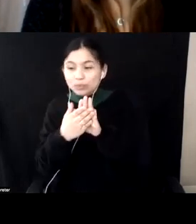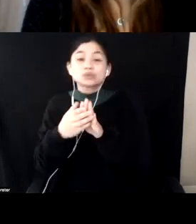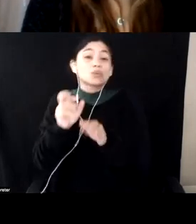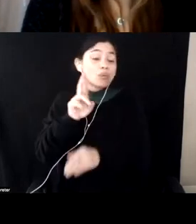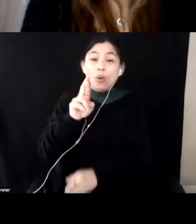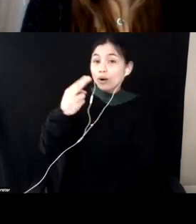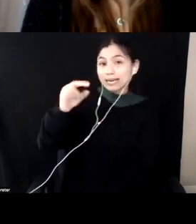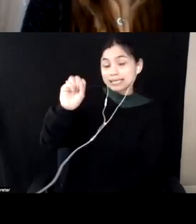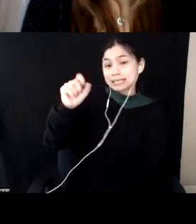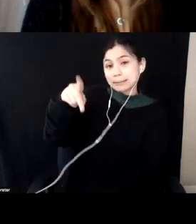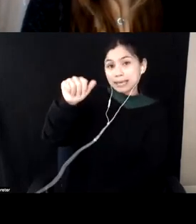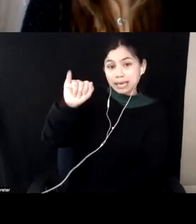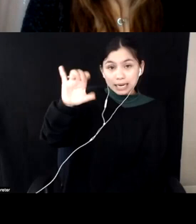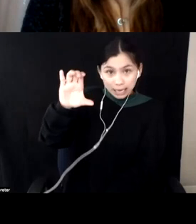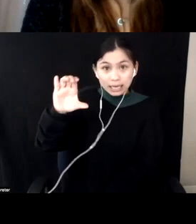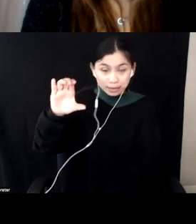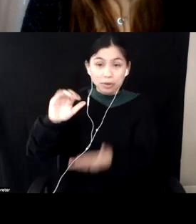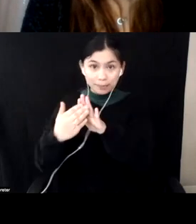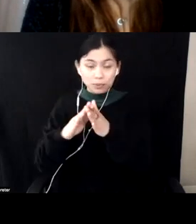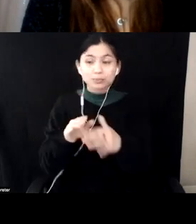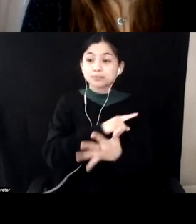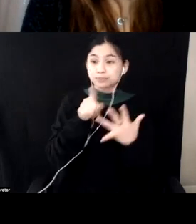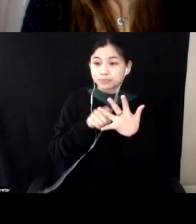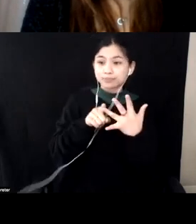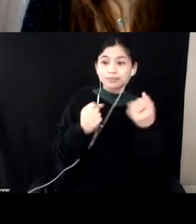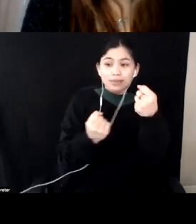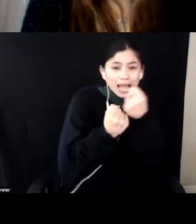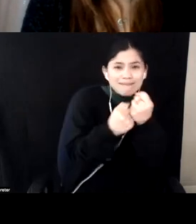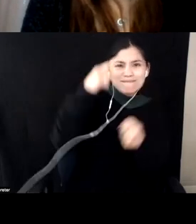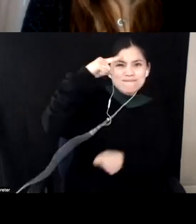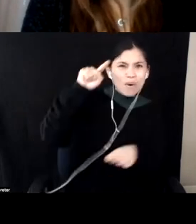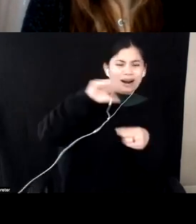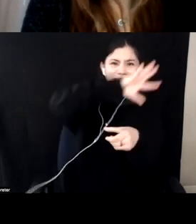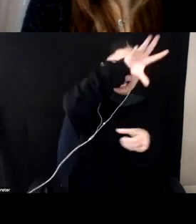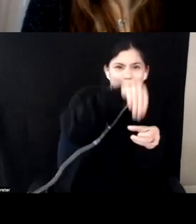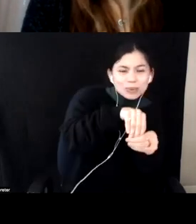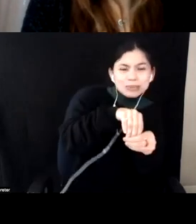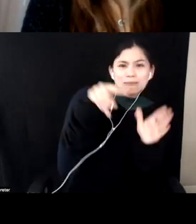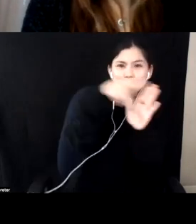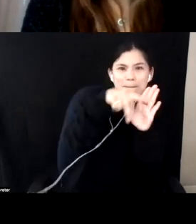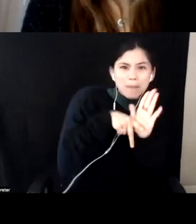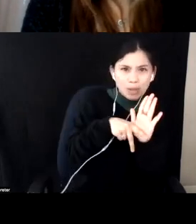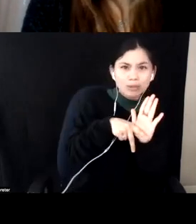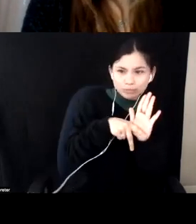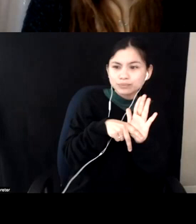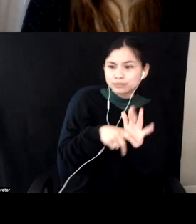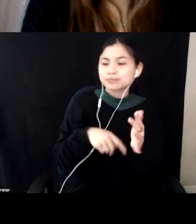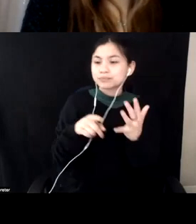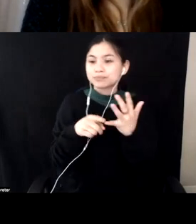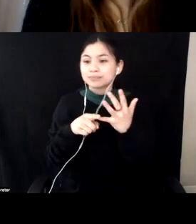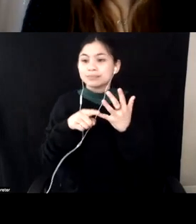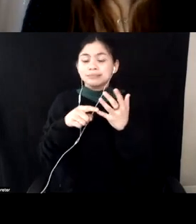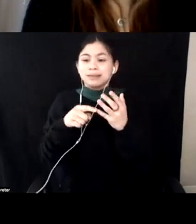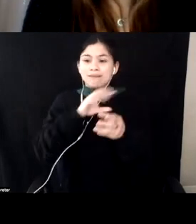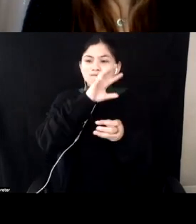Advocate for inclusive policies. Get involved in cultural activities. Encourage